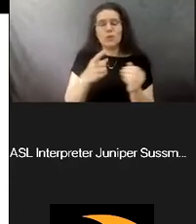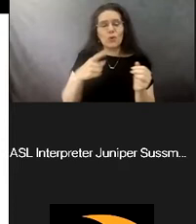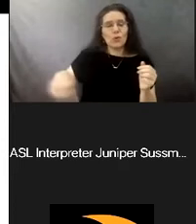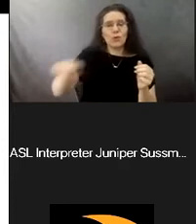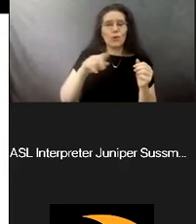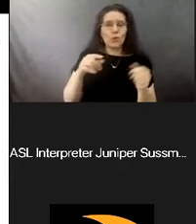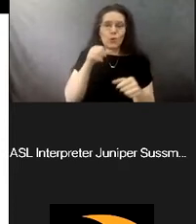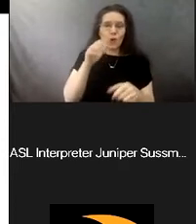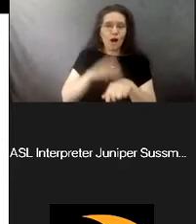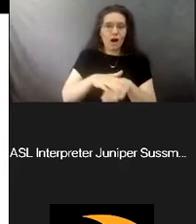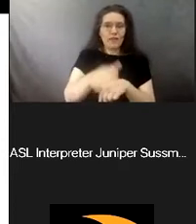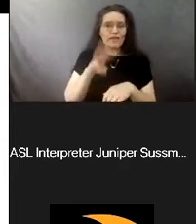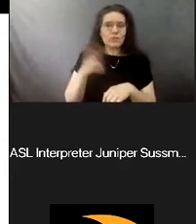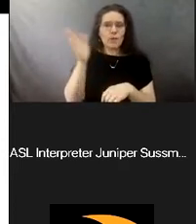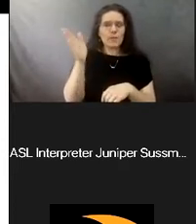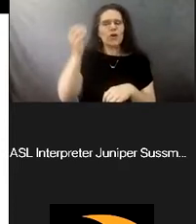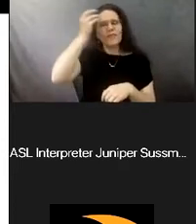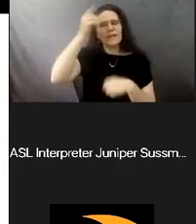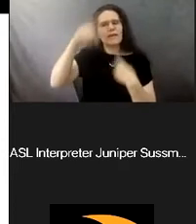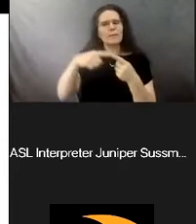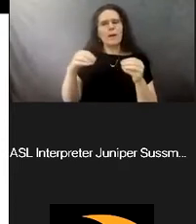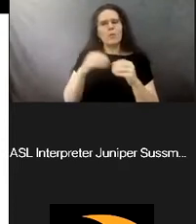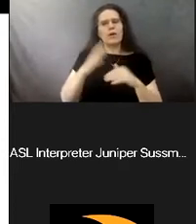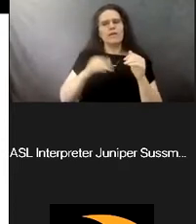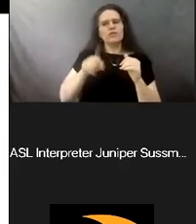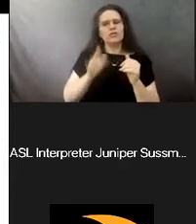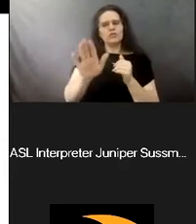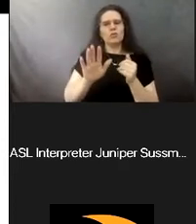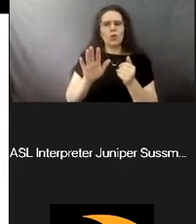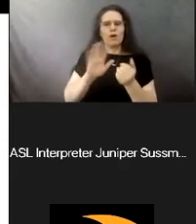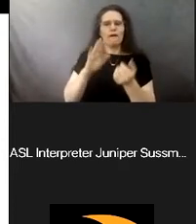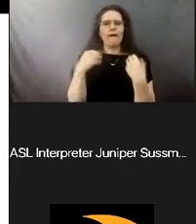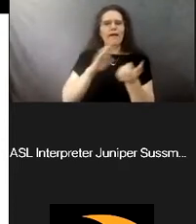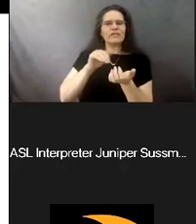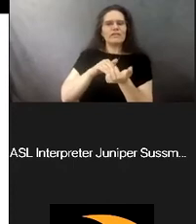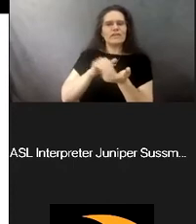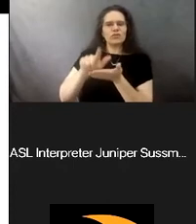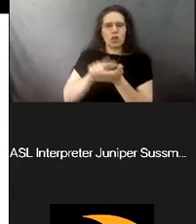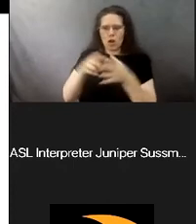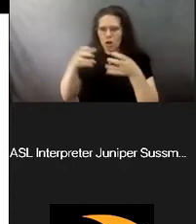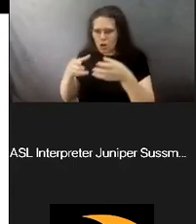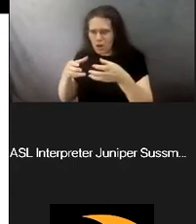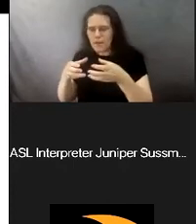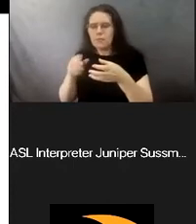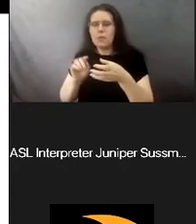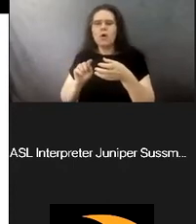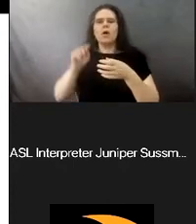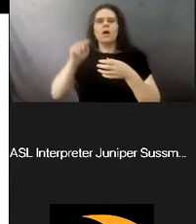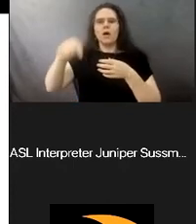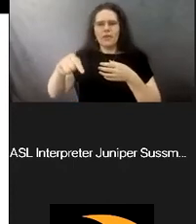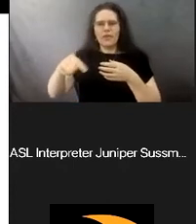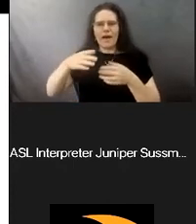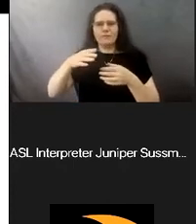of thinking about that and thinking beyond the walls of the health center. How does this child's, whether it's